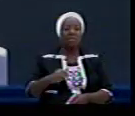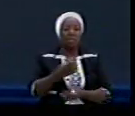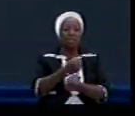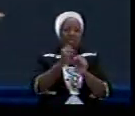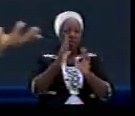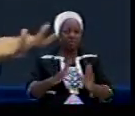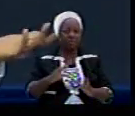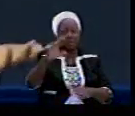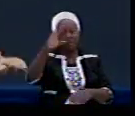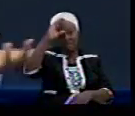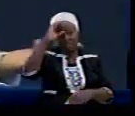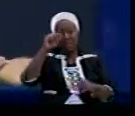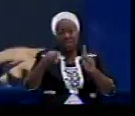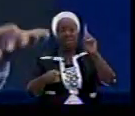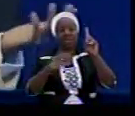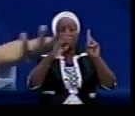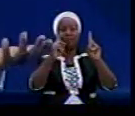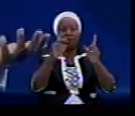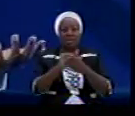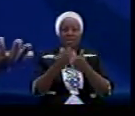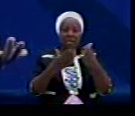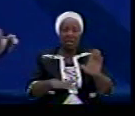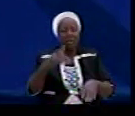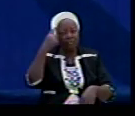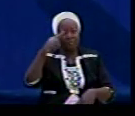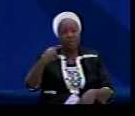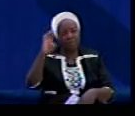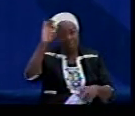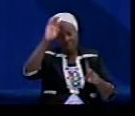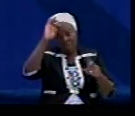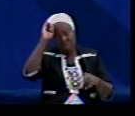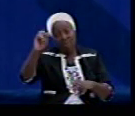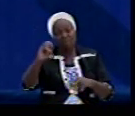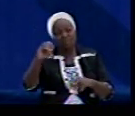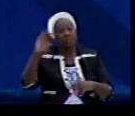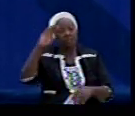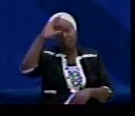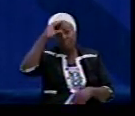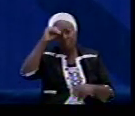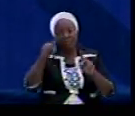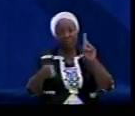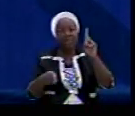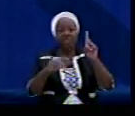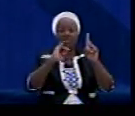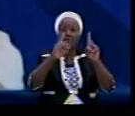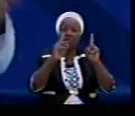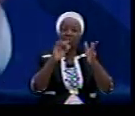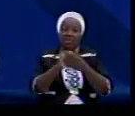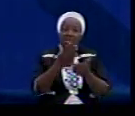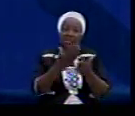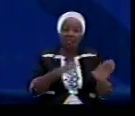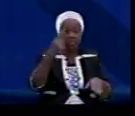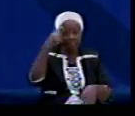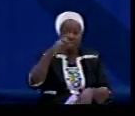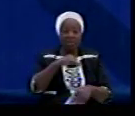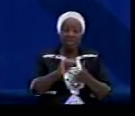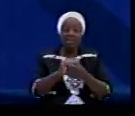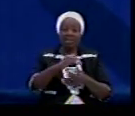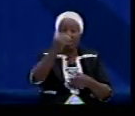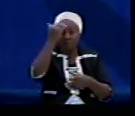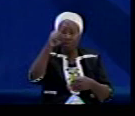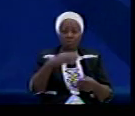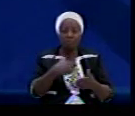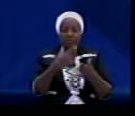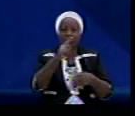you. He died on the cross of Calvary for you. He knew you before you were born. He knew where you'll